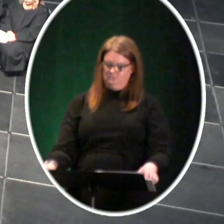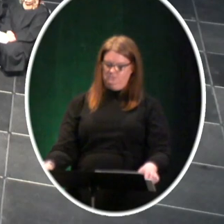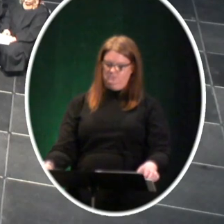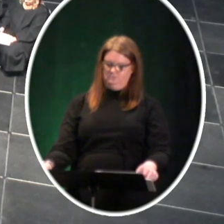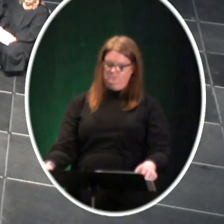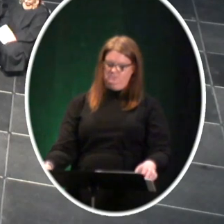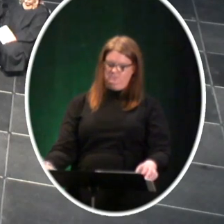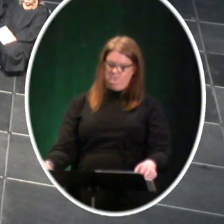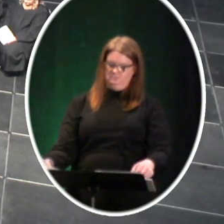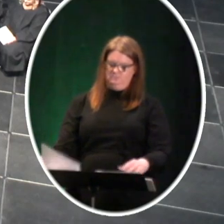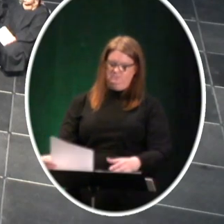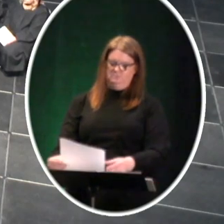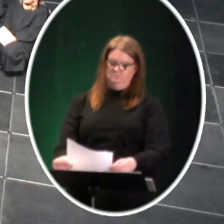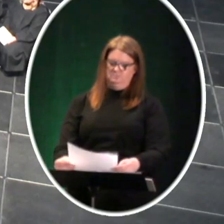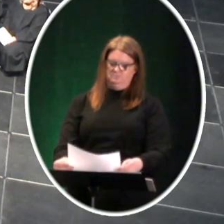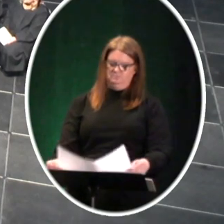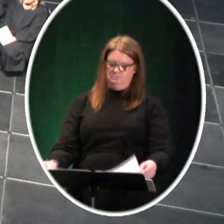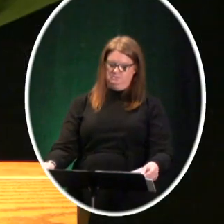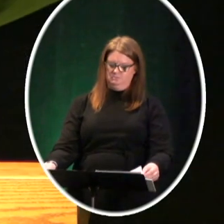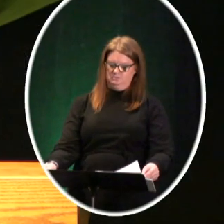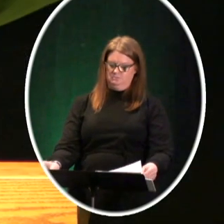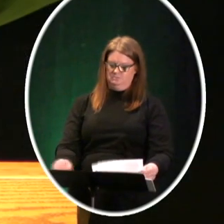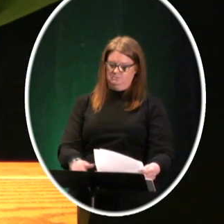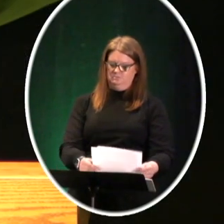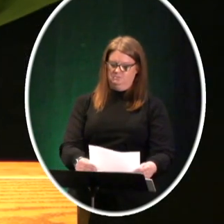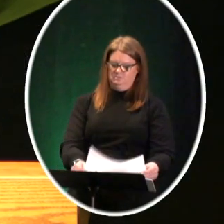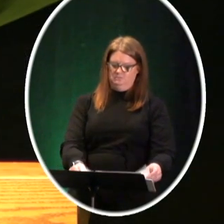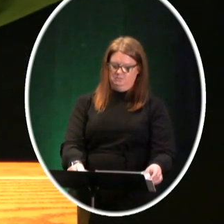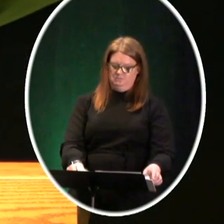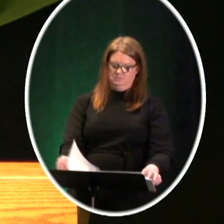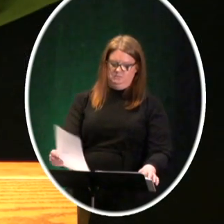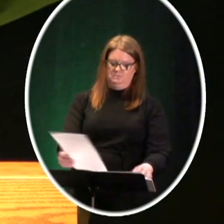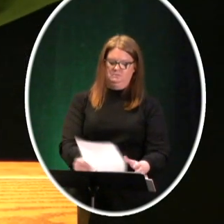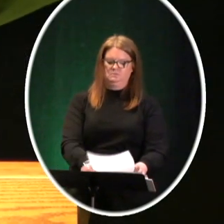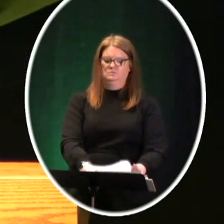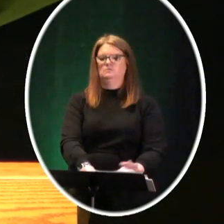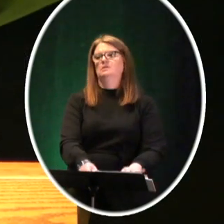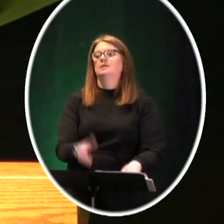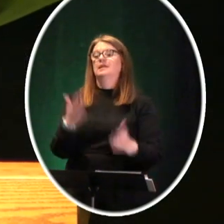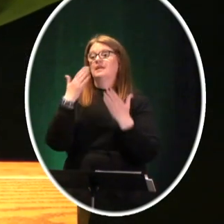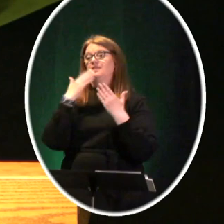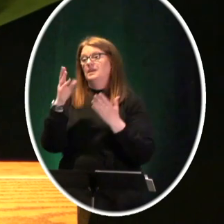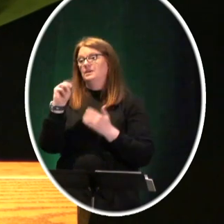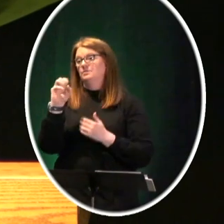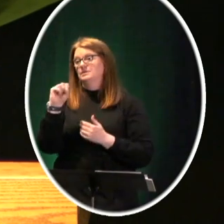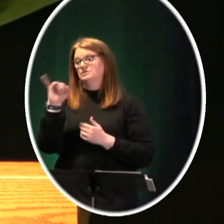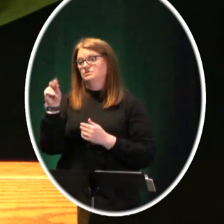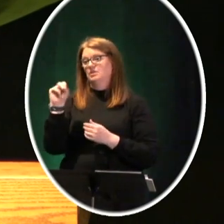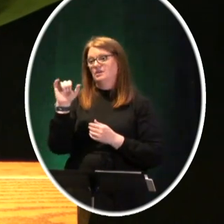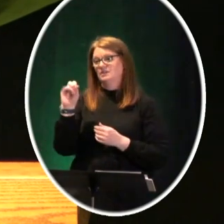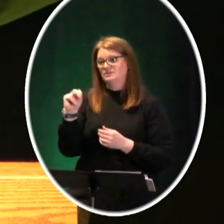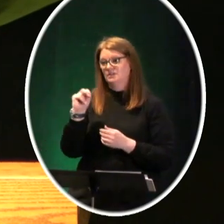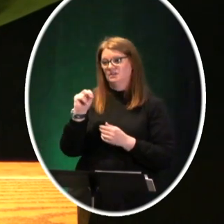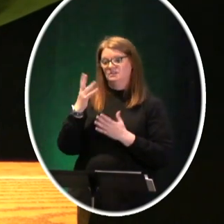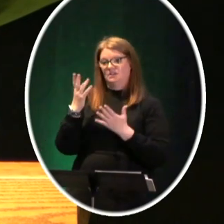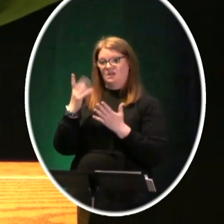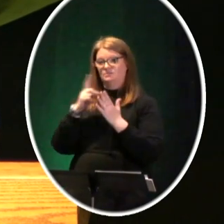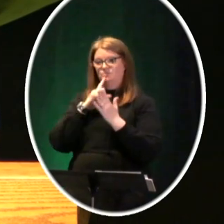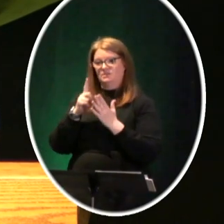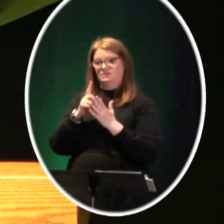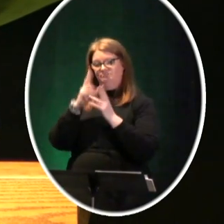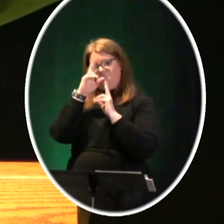Thank you, Ms. Johnson, for sharing your time and representing the State Board of Higher Education. It's my pleasure to introduce